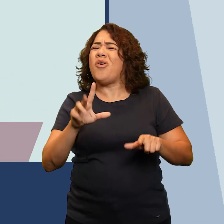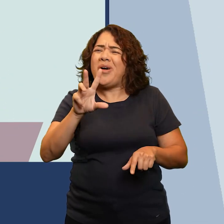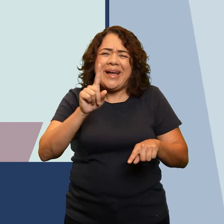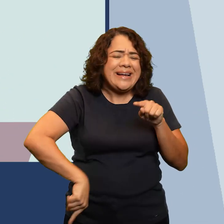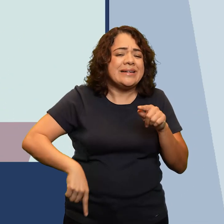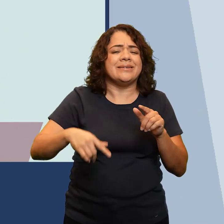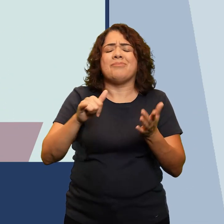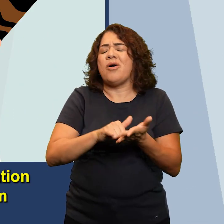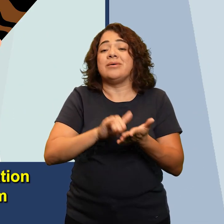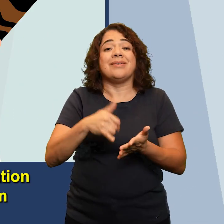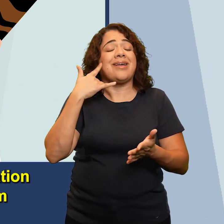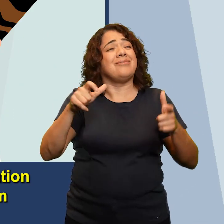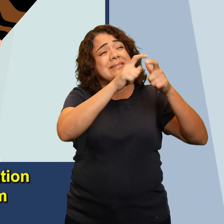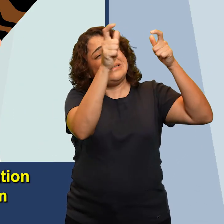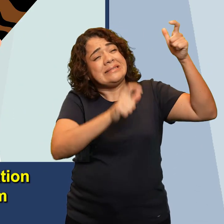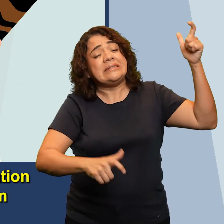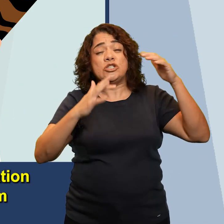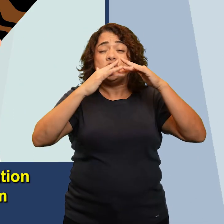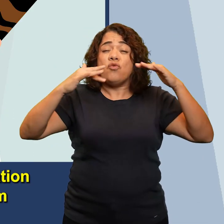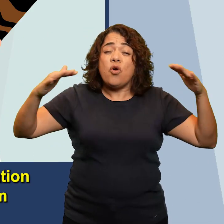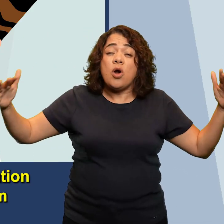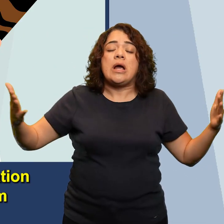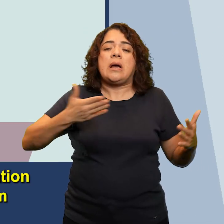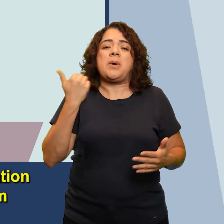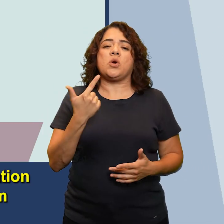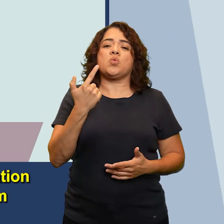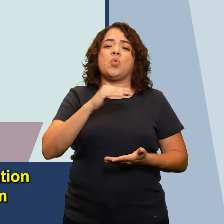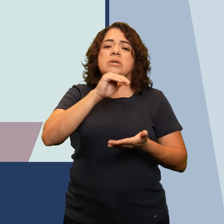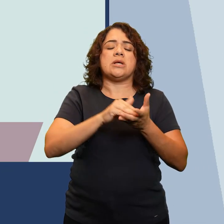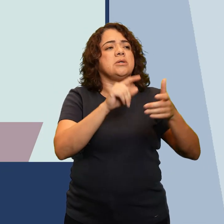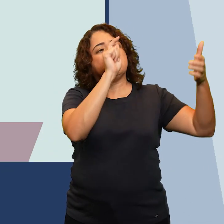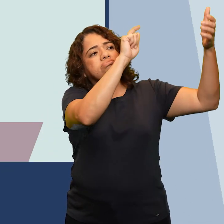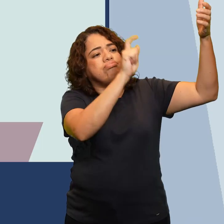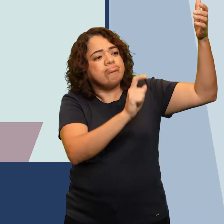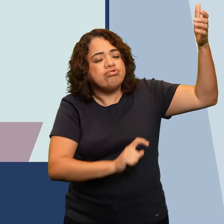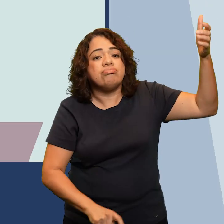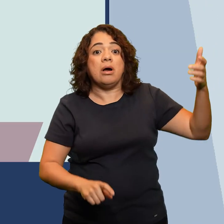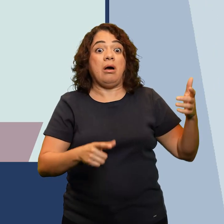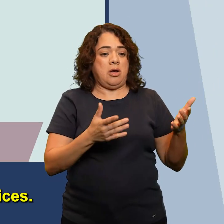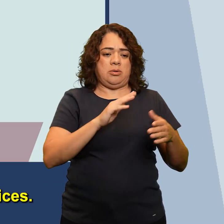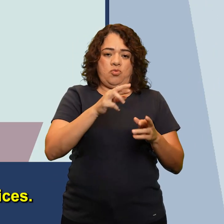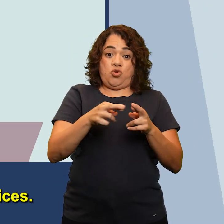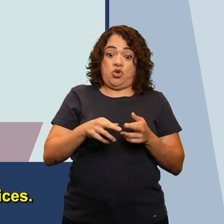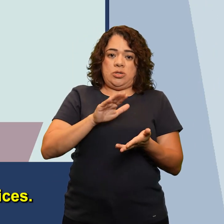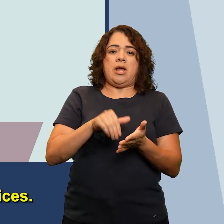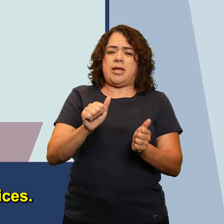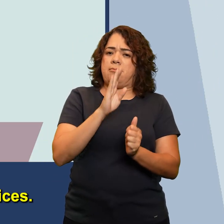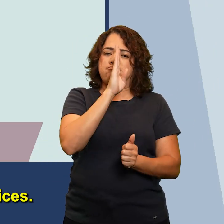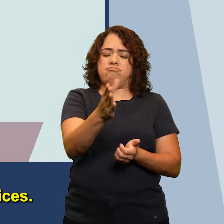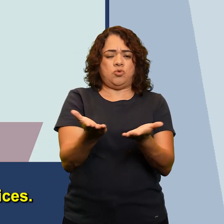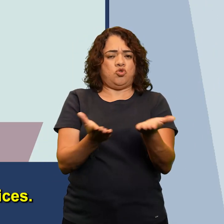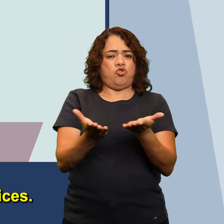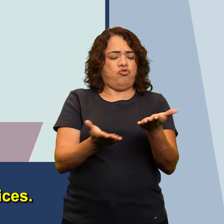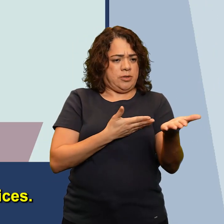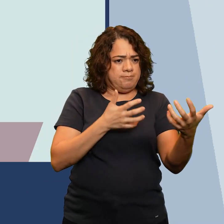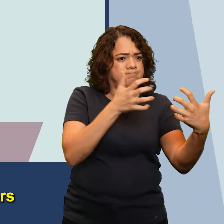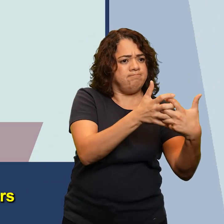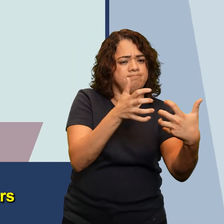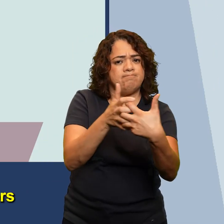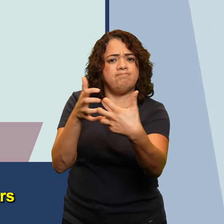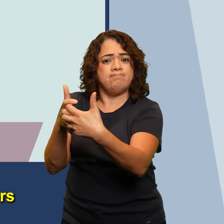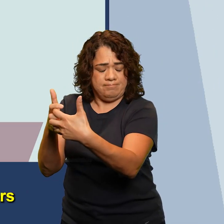California is so large, with such a diverse population, that breaking the system up into 21 centers allows for localization of